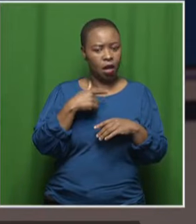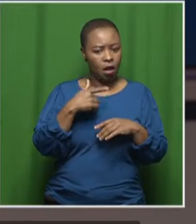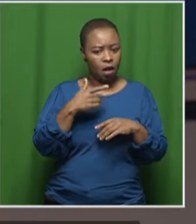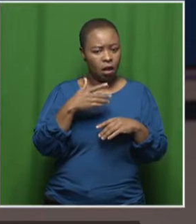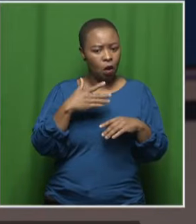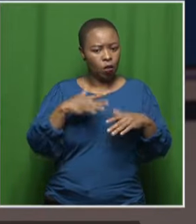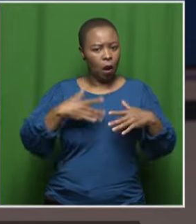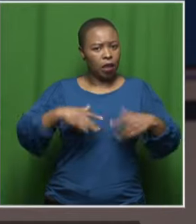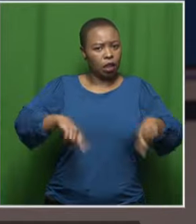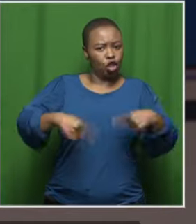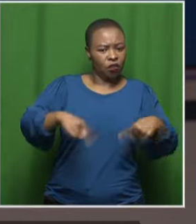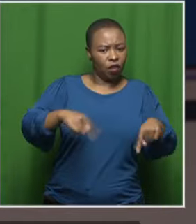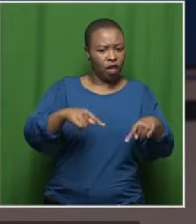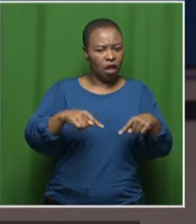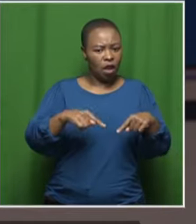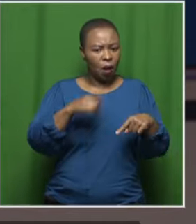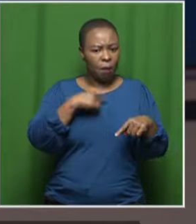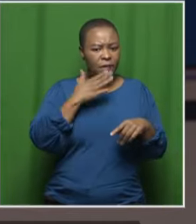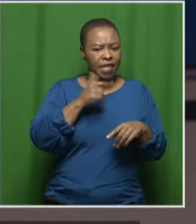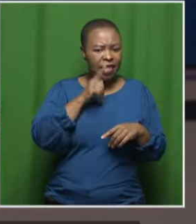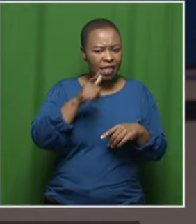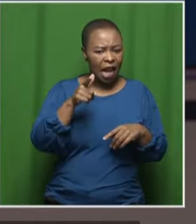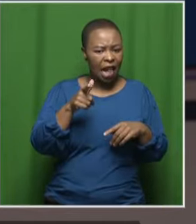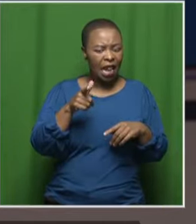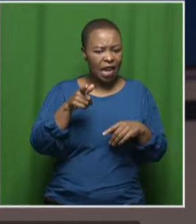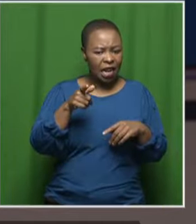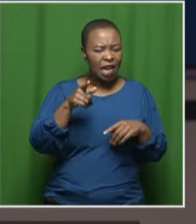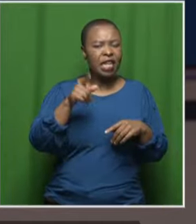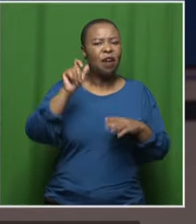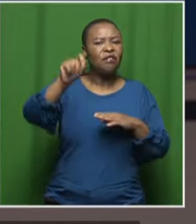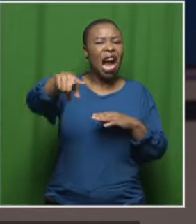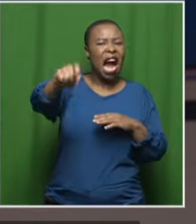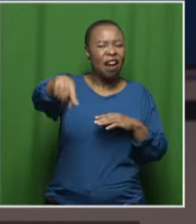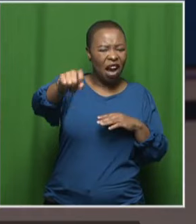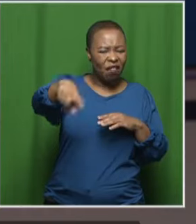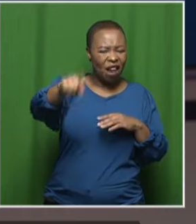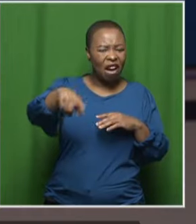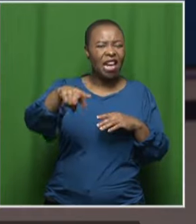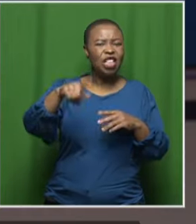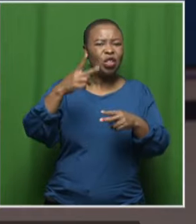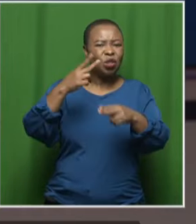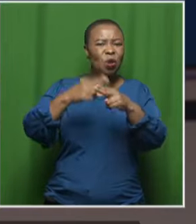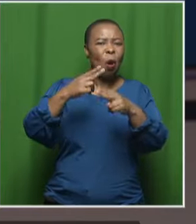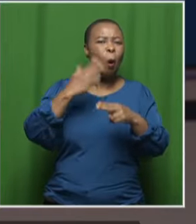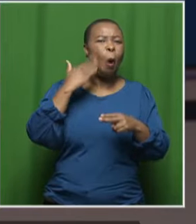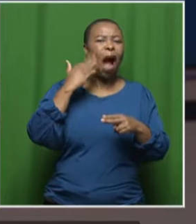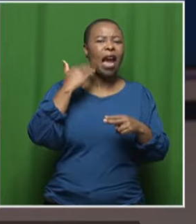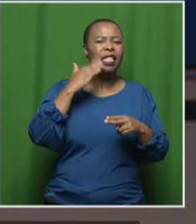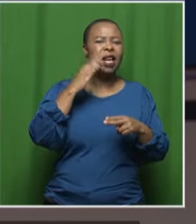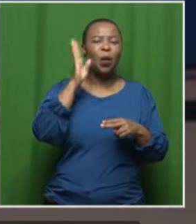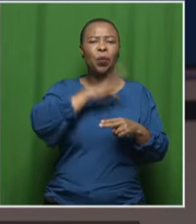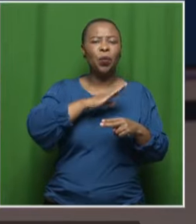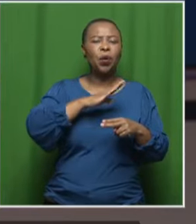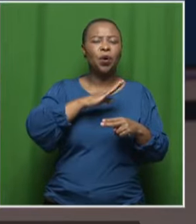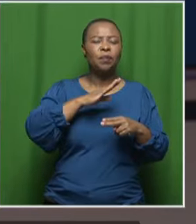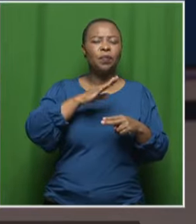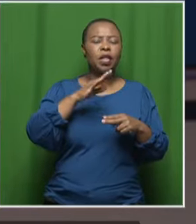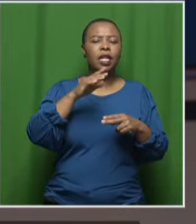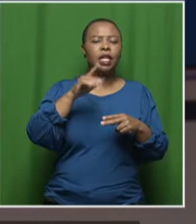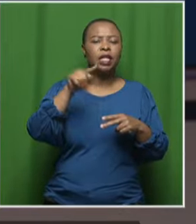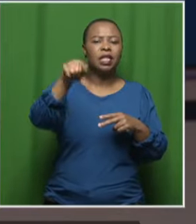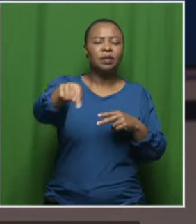was shivering. You must tell her, take care down there where what? The non-white toilets are. And